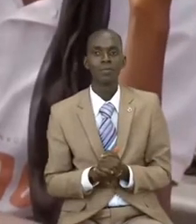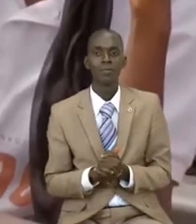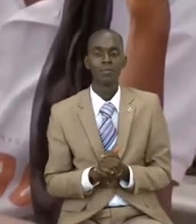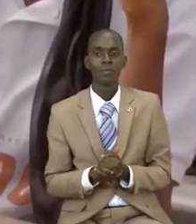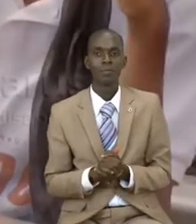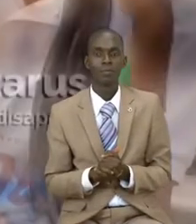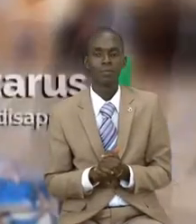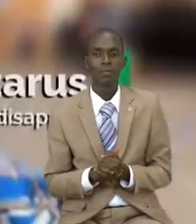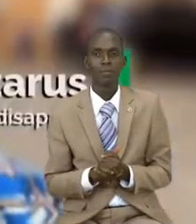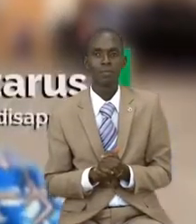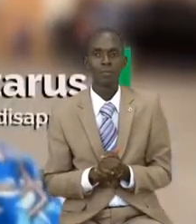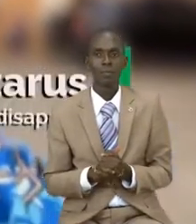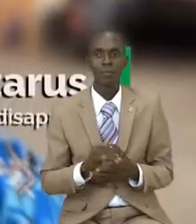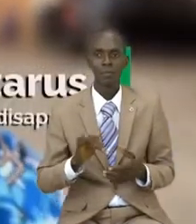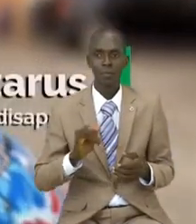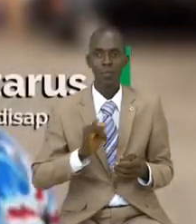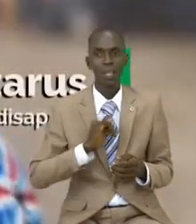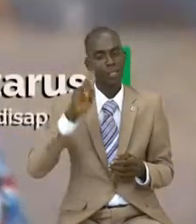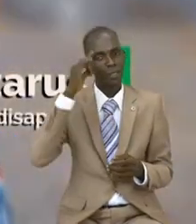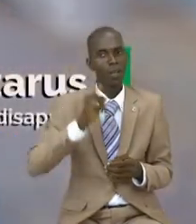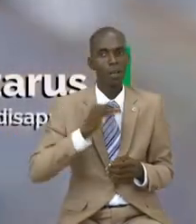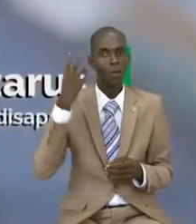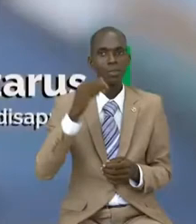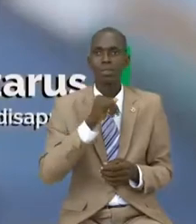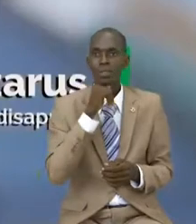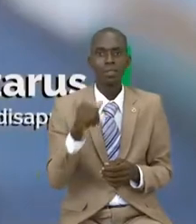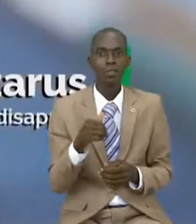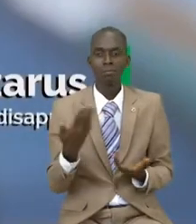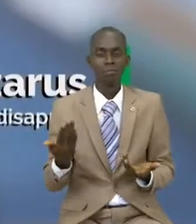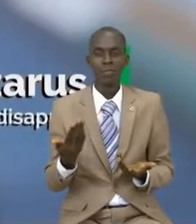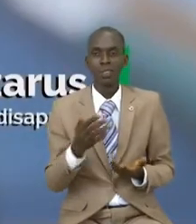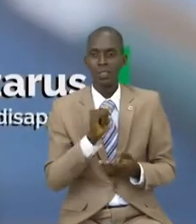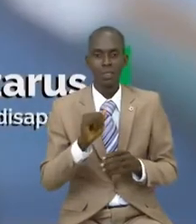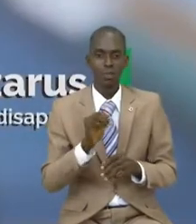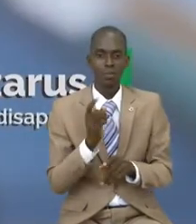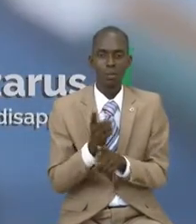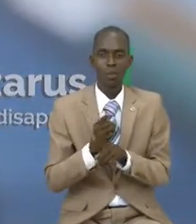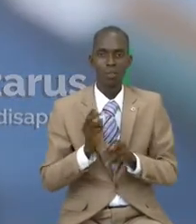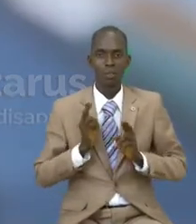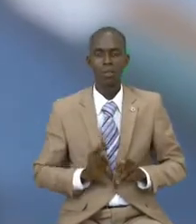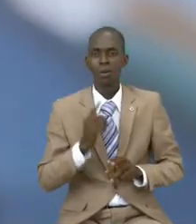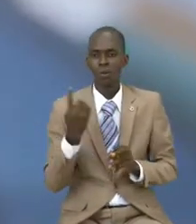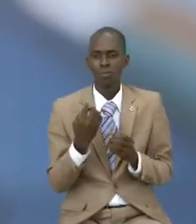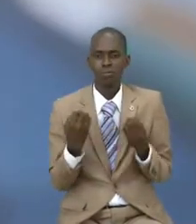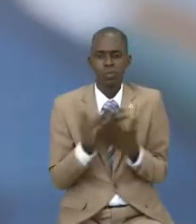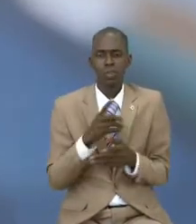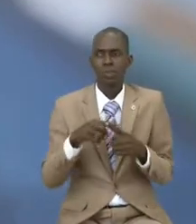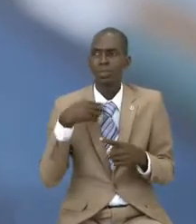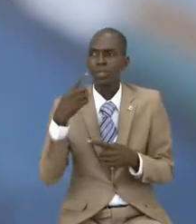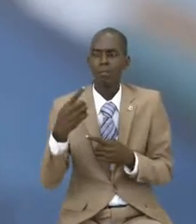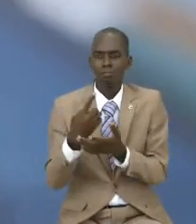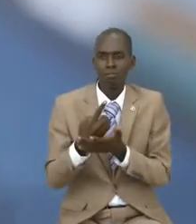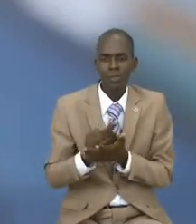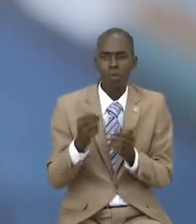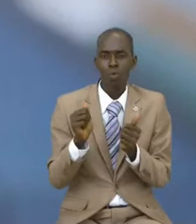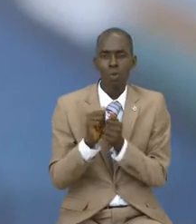I thought I wasn't a normal human being. I was always scared of telling my friends about it because it's not something I